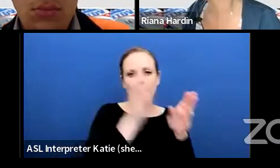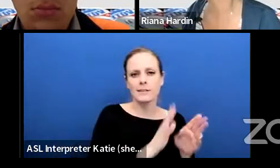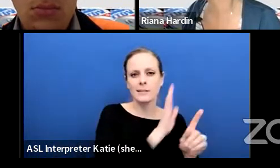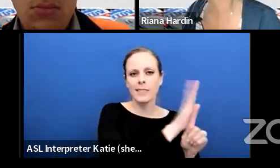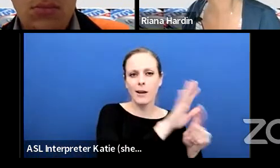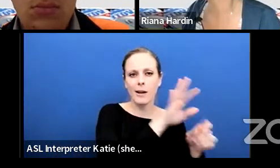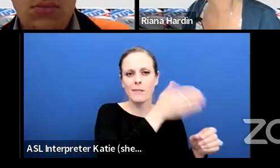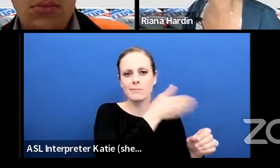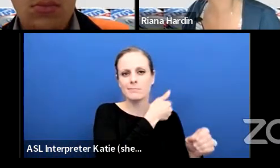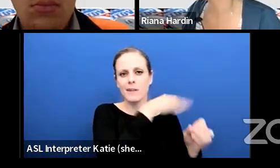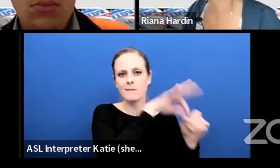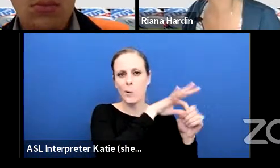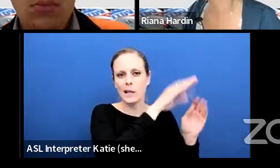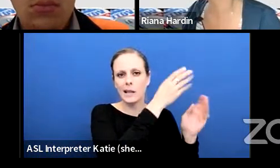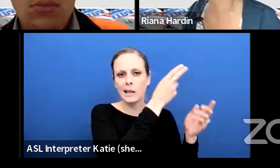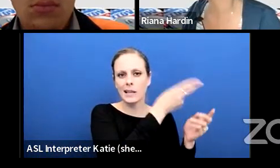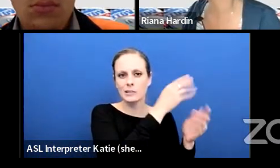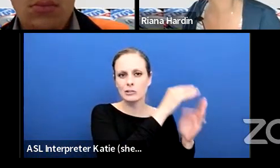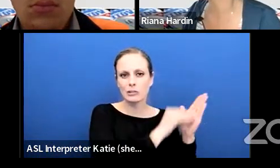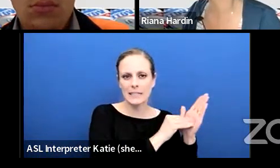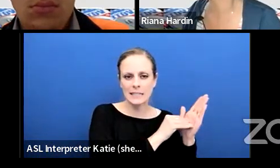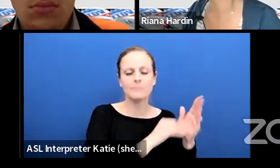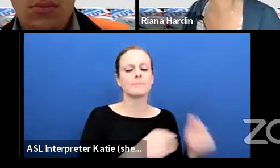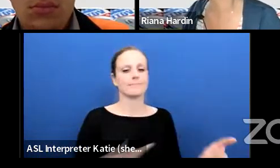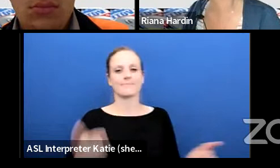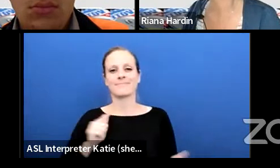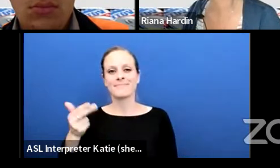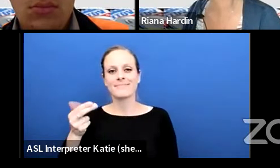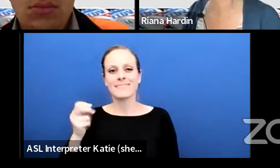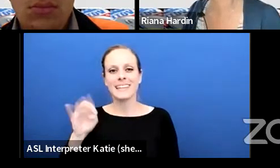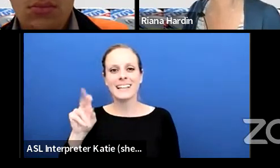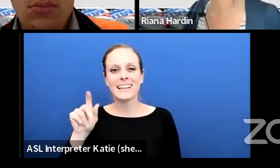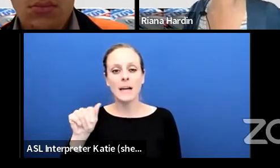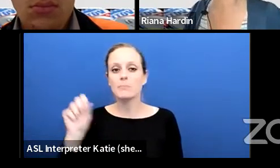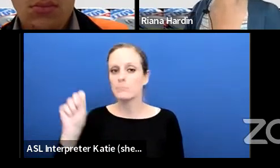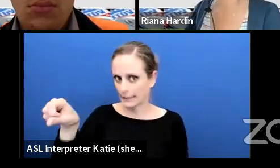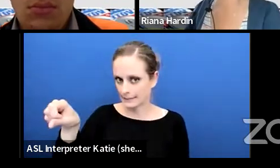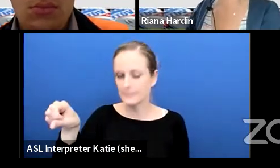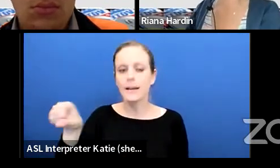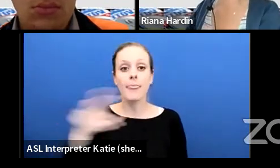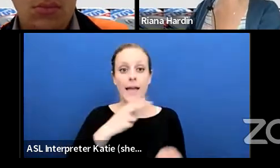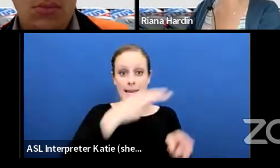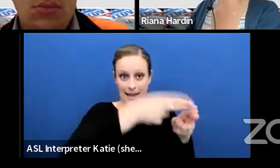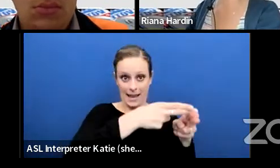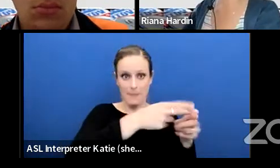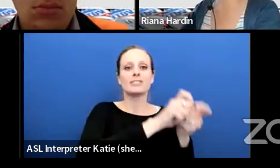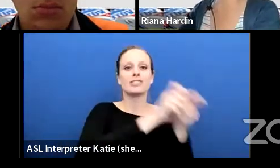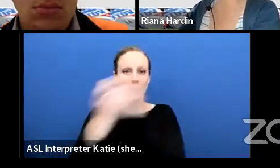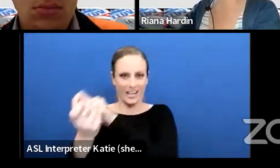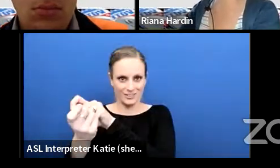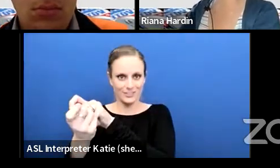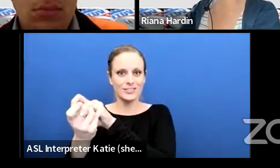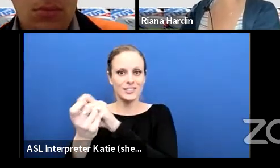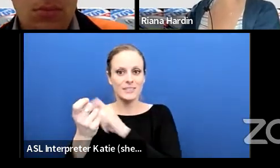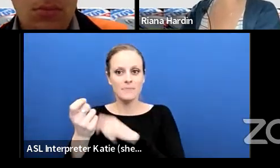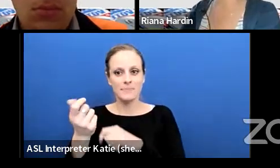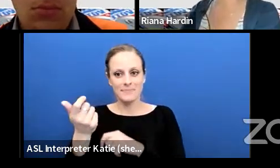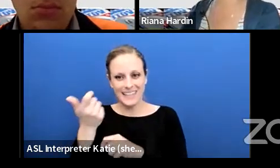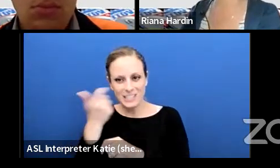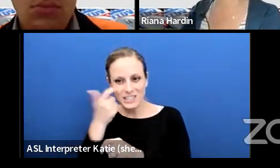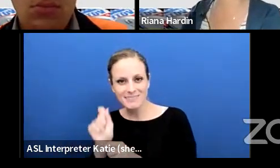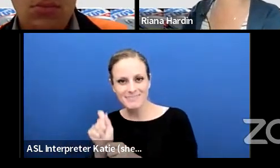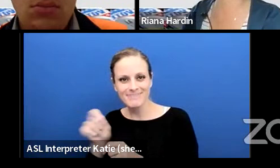This is Helia. I can take that. So yes, it has actually changed. I just dropped